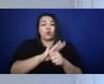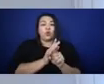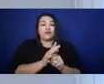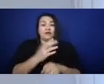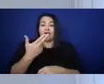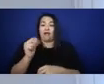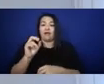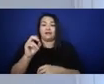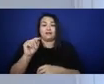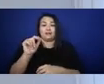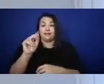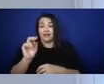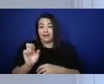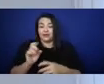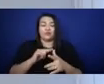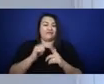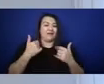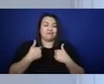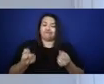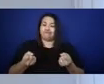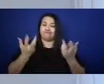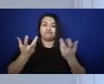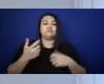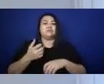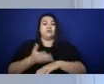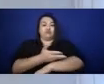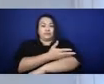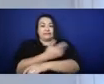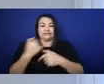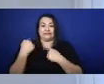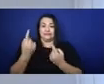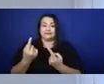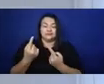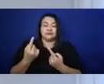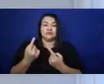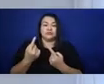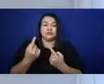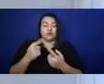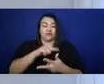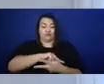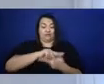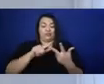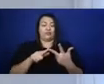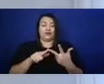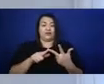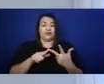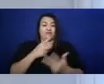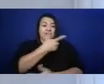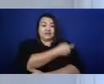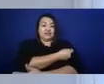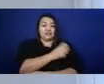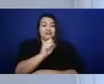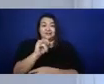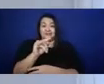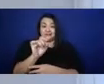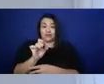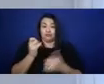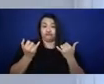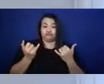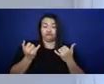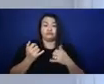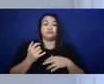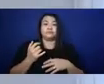the past, and we're not perfect, but we're definitely working every day to continuously improve our scheduling system